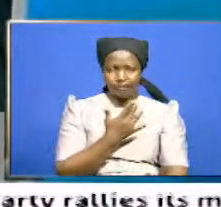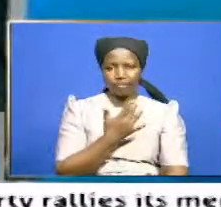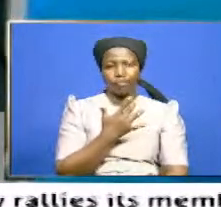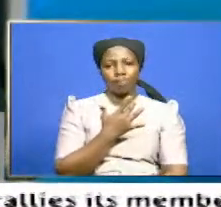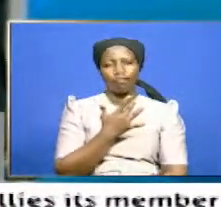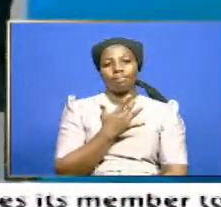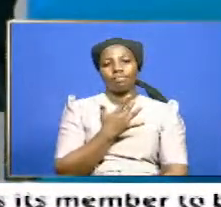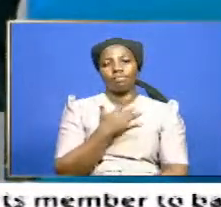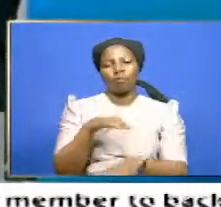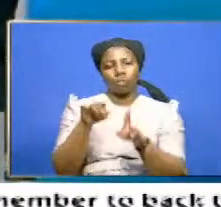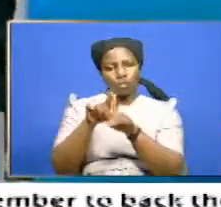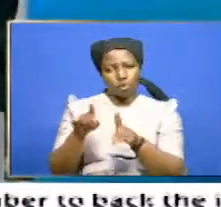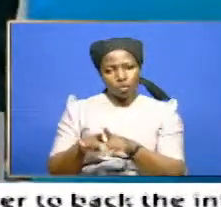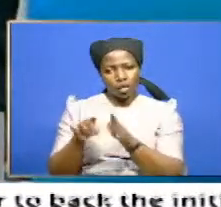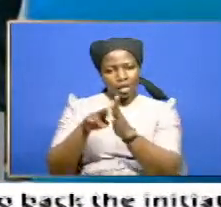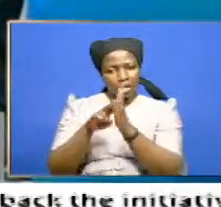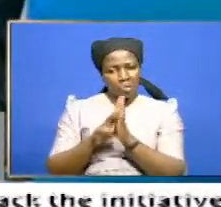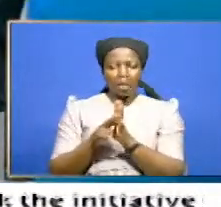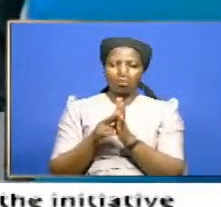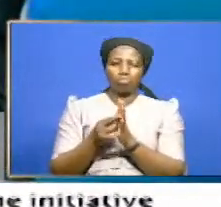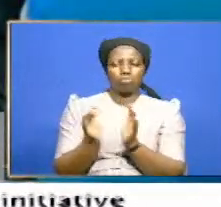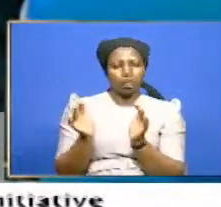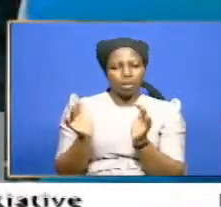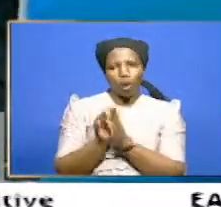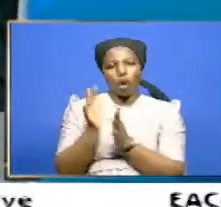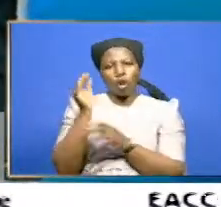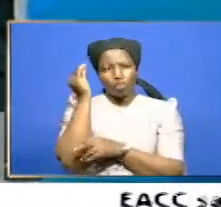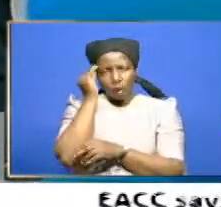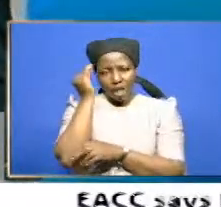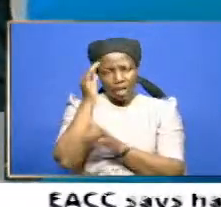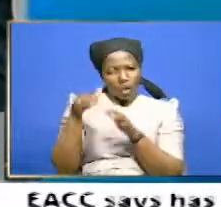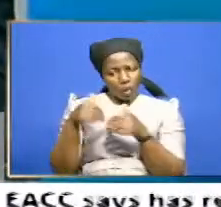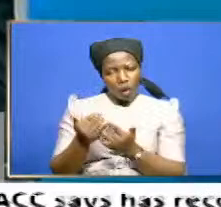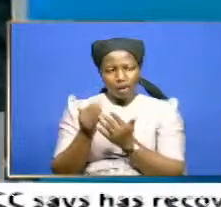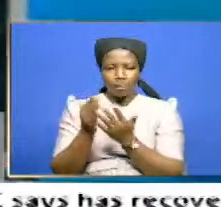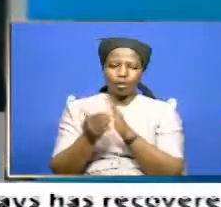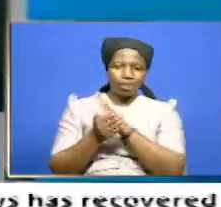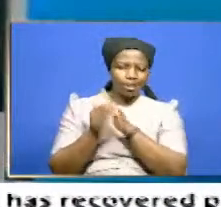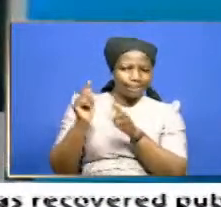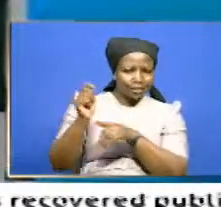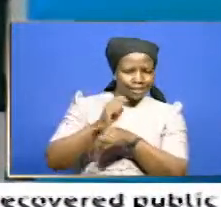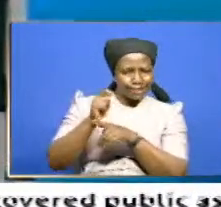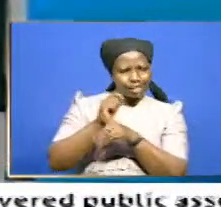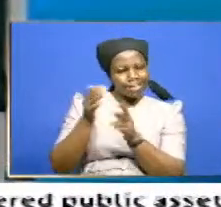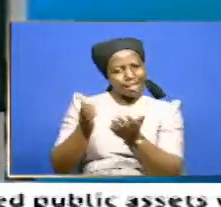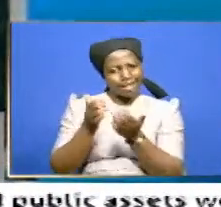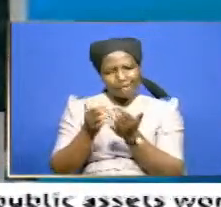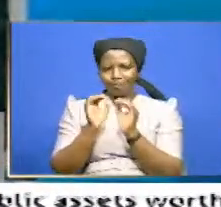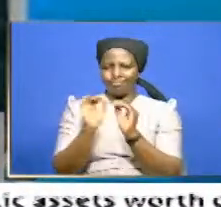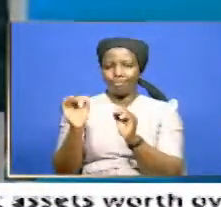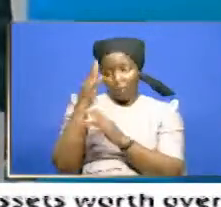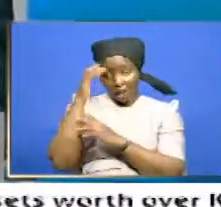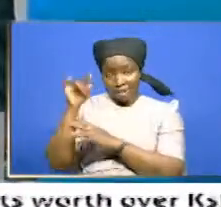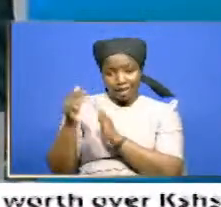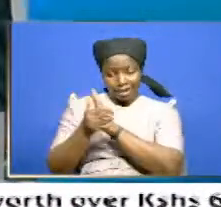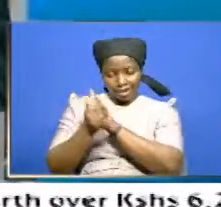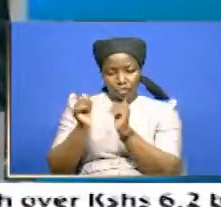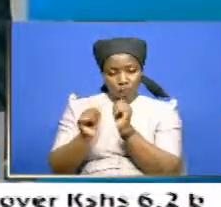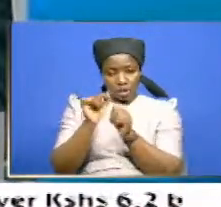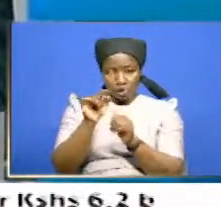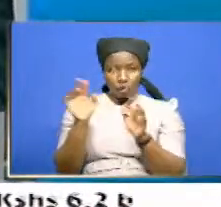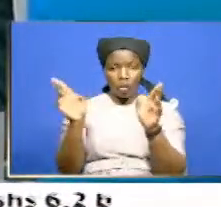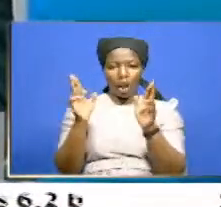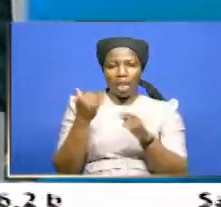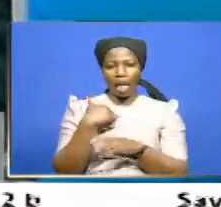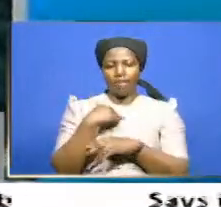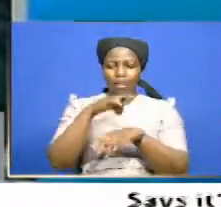It will require less knowledge, less training, because it is a skill set that he already has. And once the business